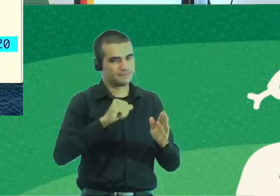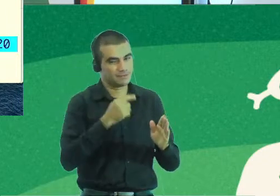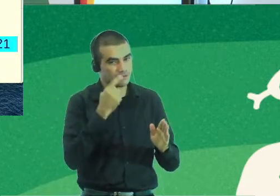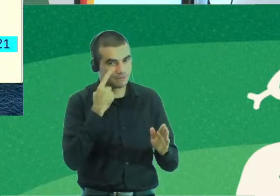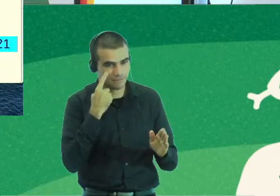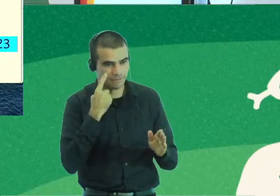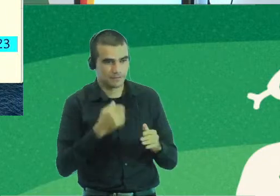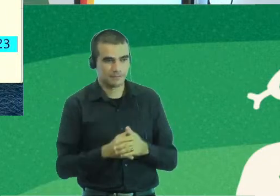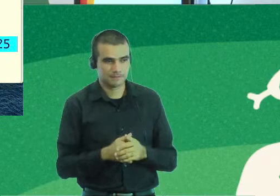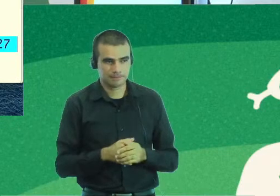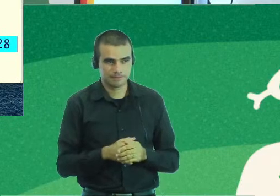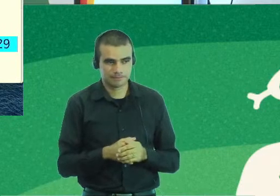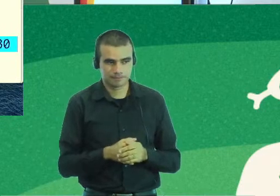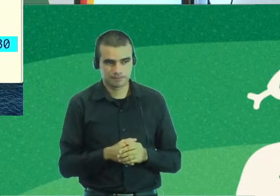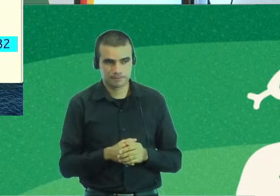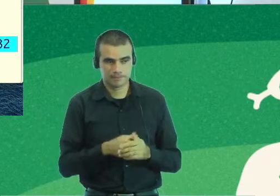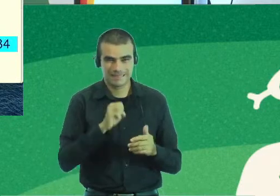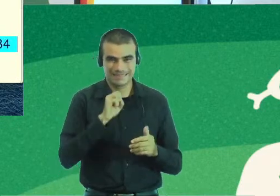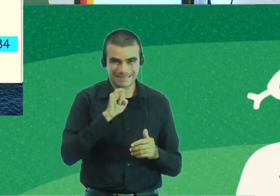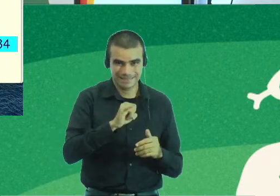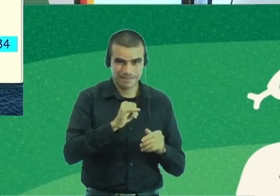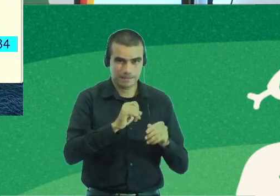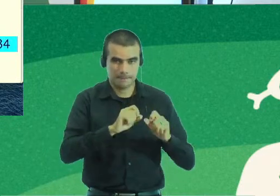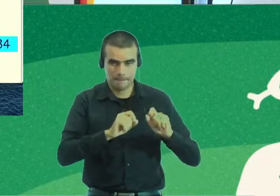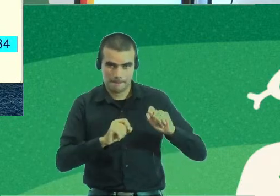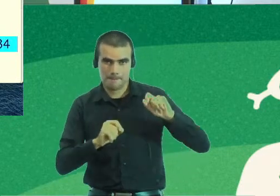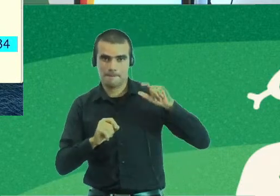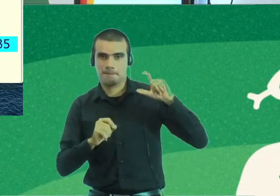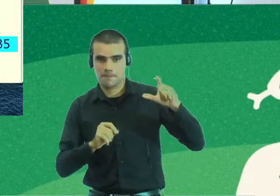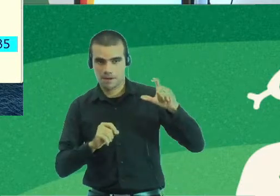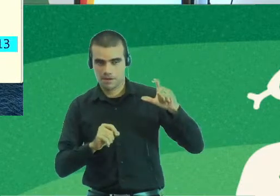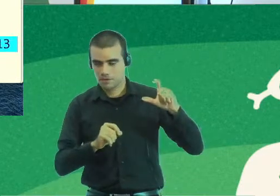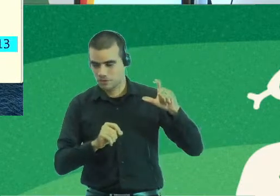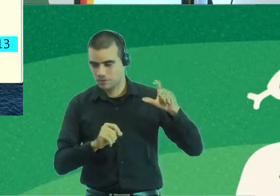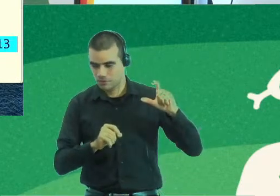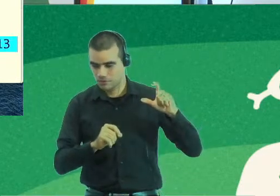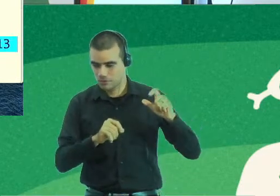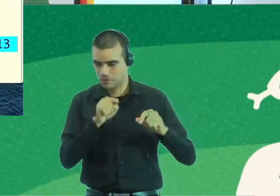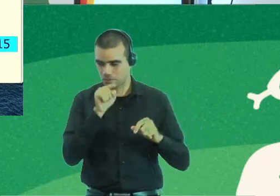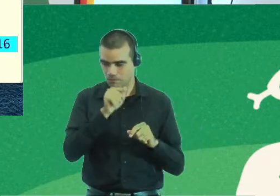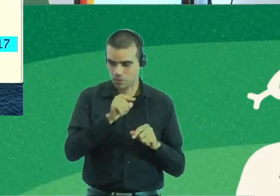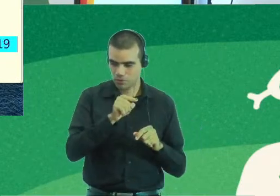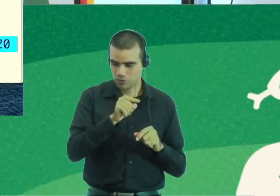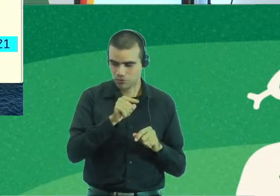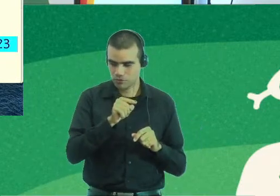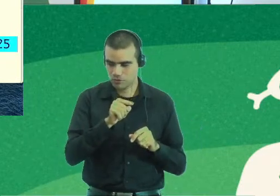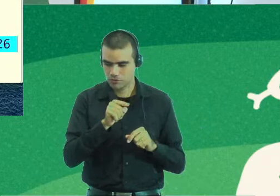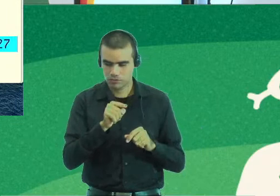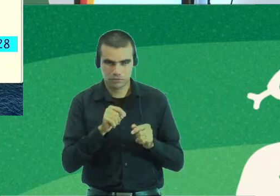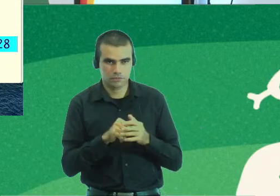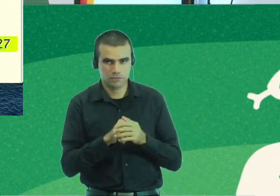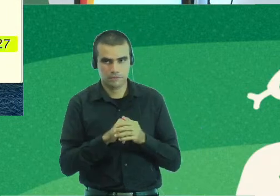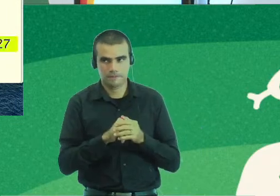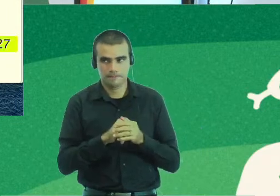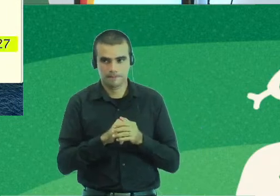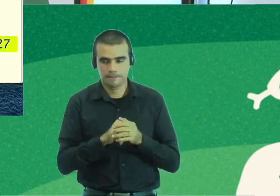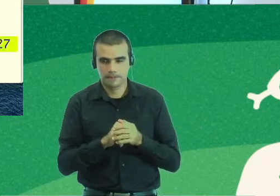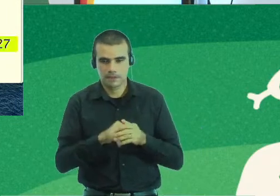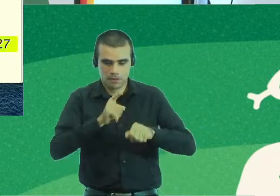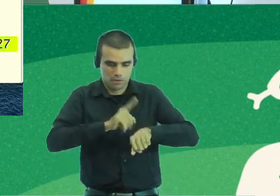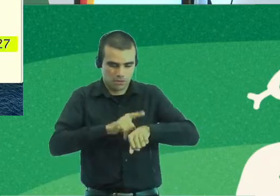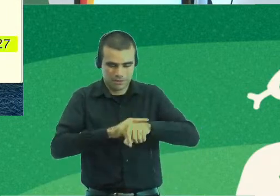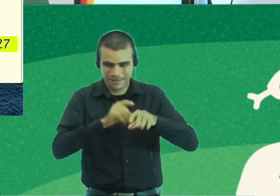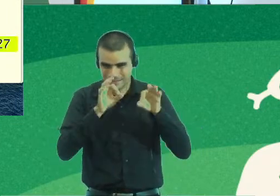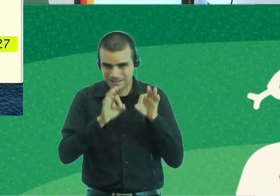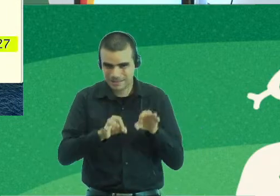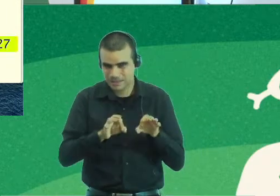if it's greater than arrow.now, which is just an object corresponding to our current time, then I'll just return that. And if not, then I